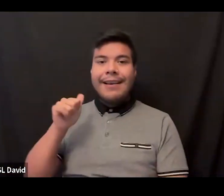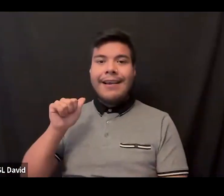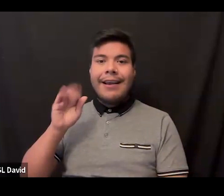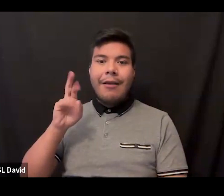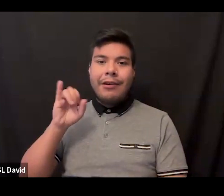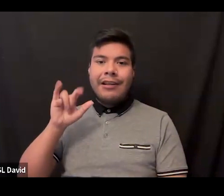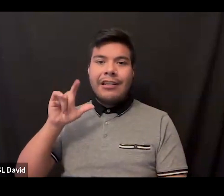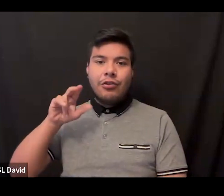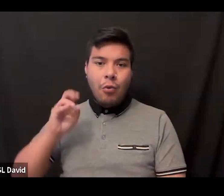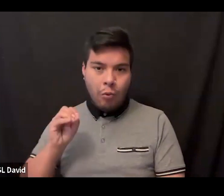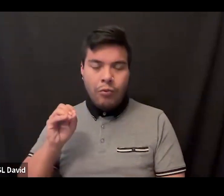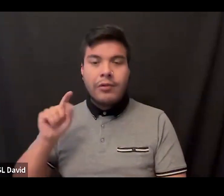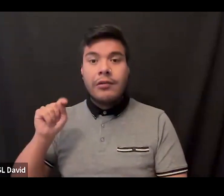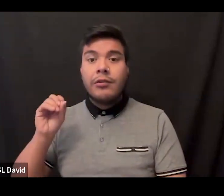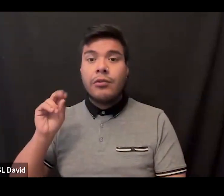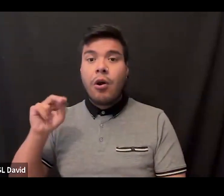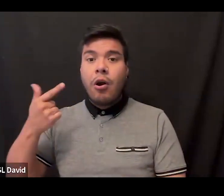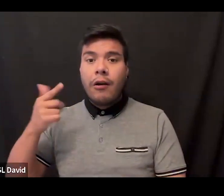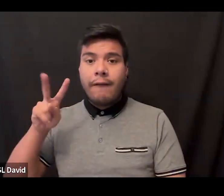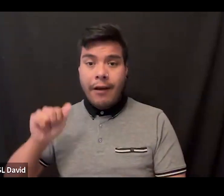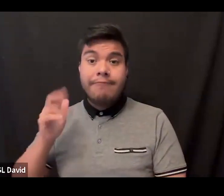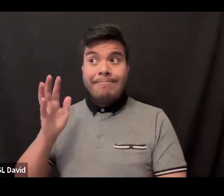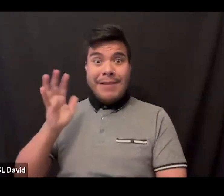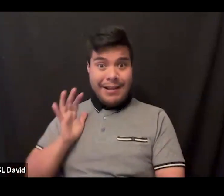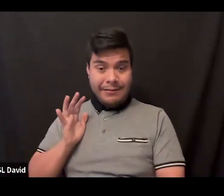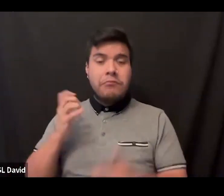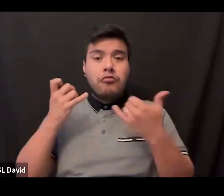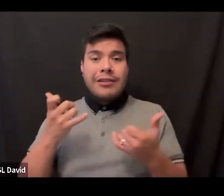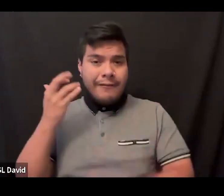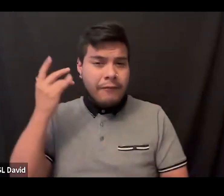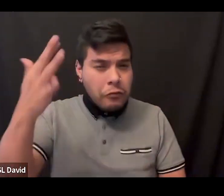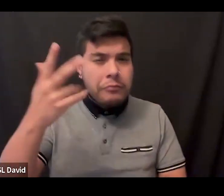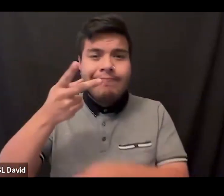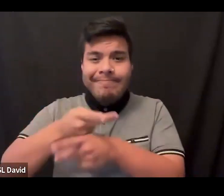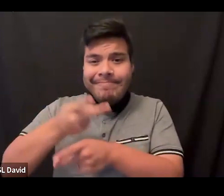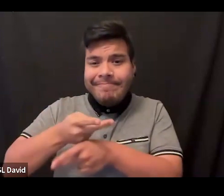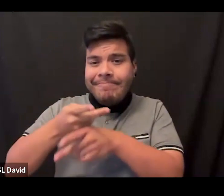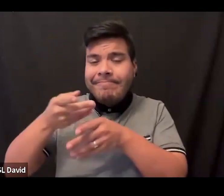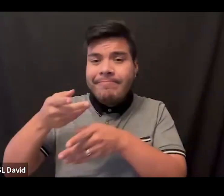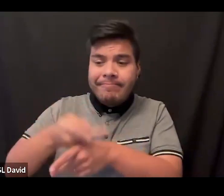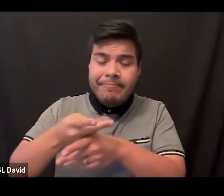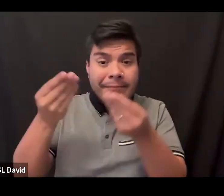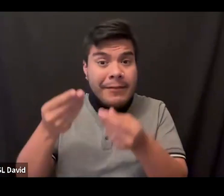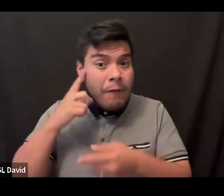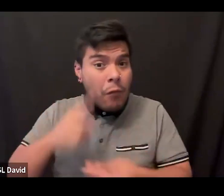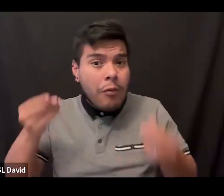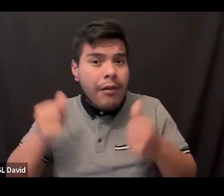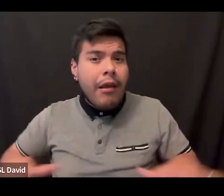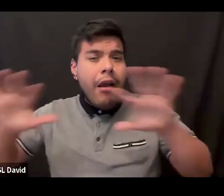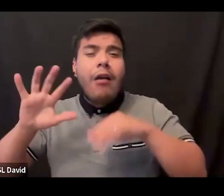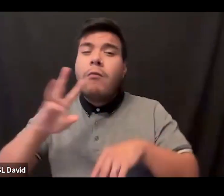Tongva as the past, present, and future caretakers of the land,